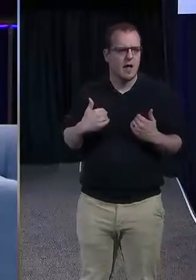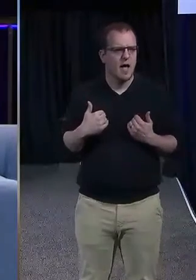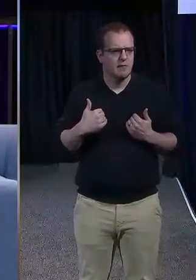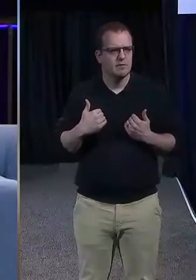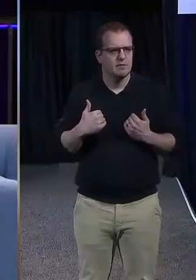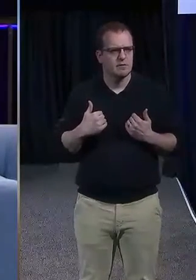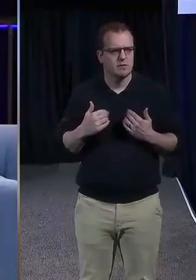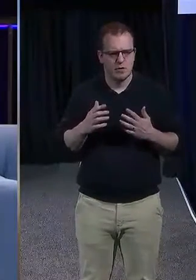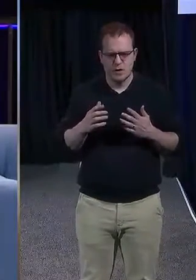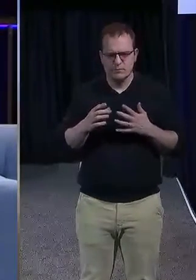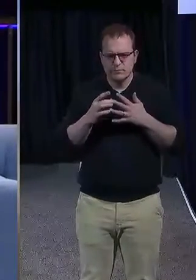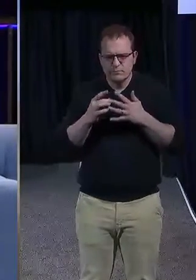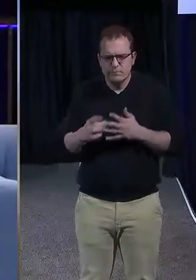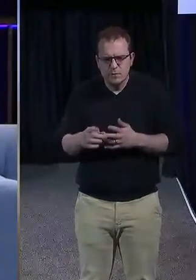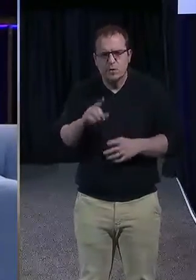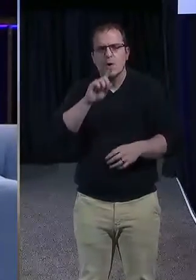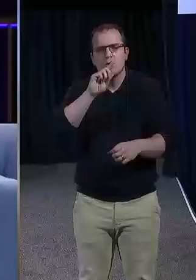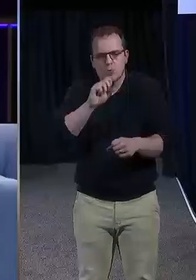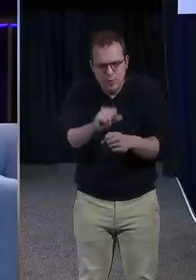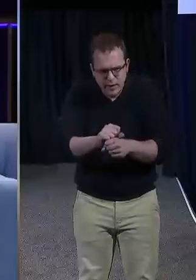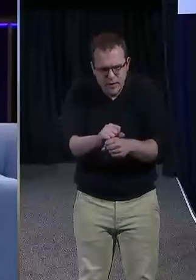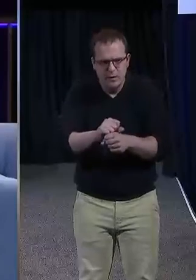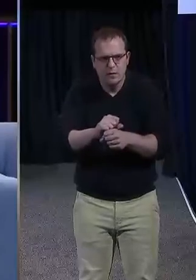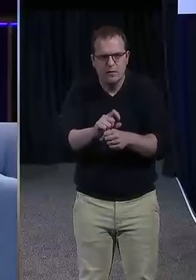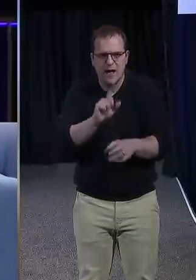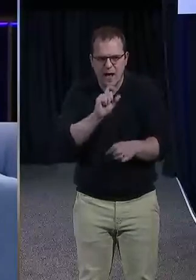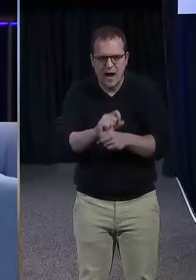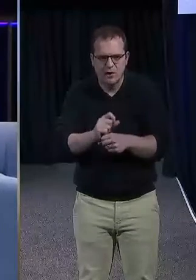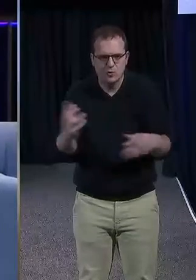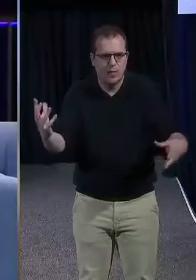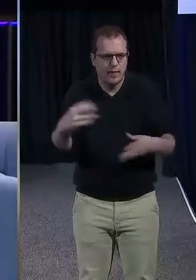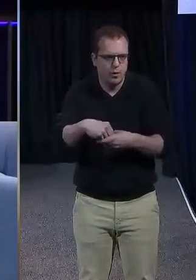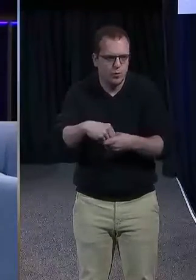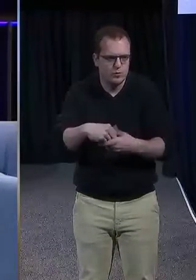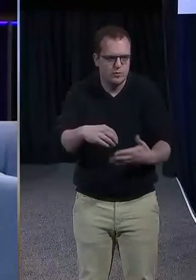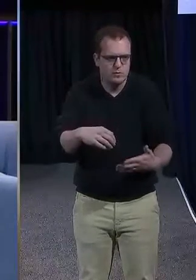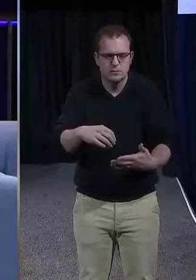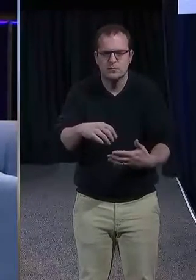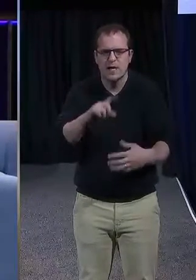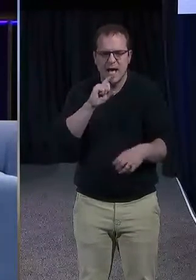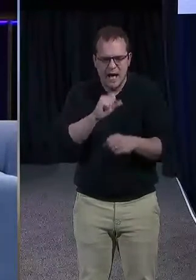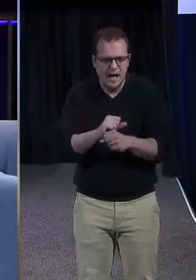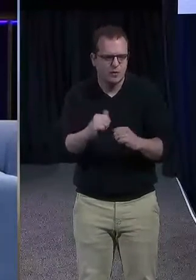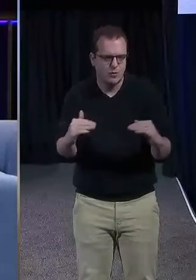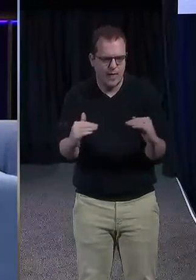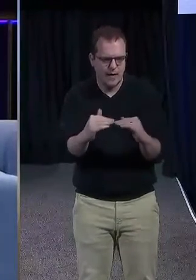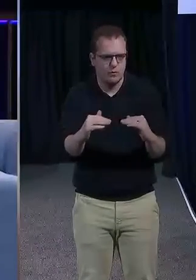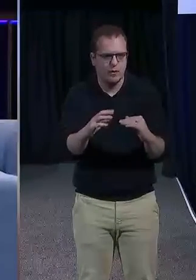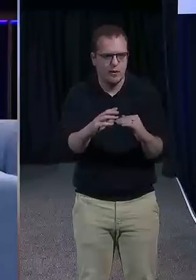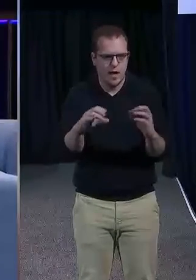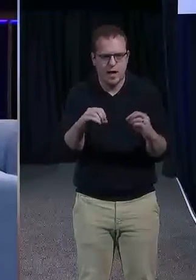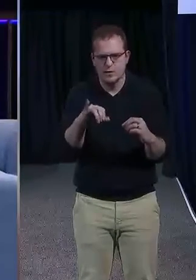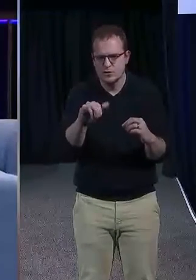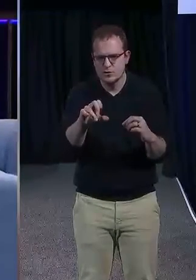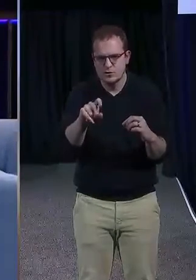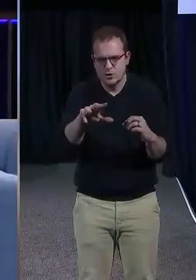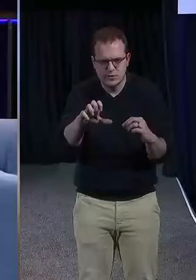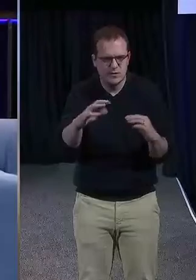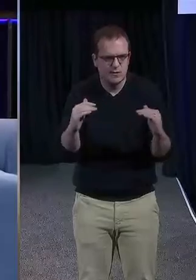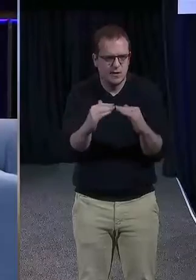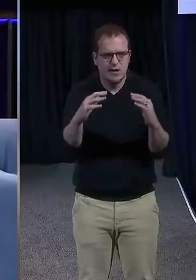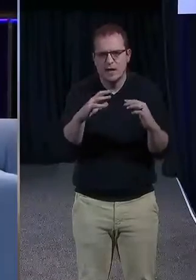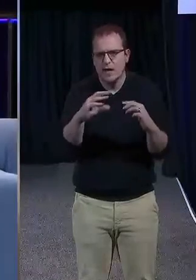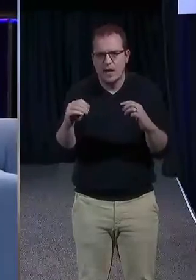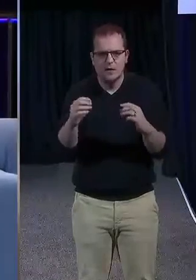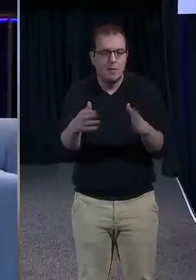path towards real inclusion and real equity and justice in medicine and in